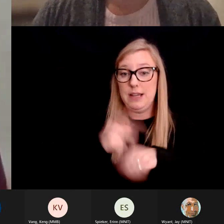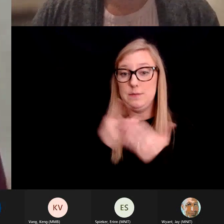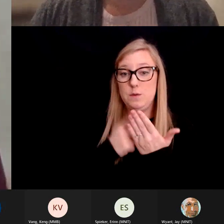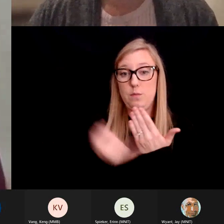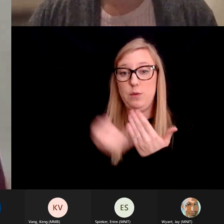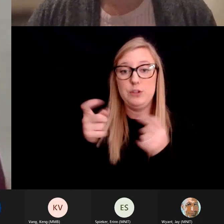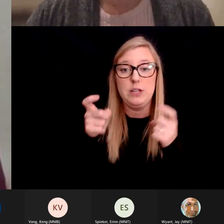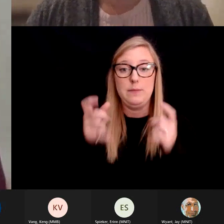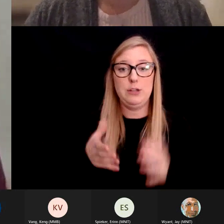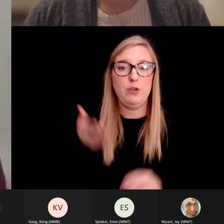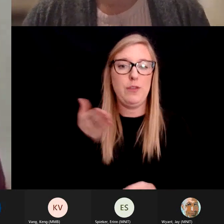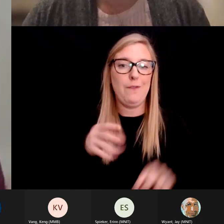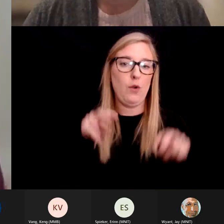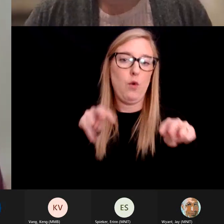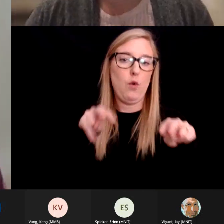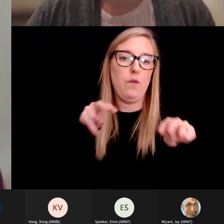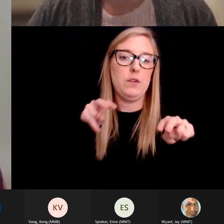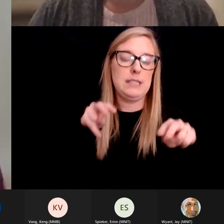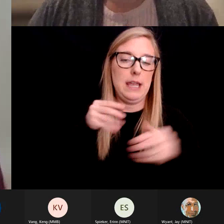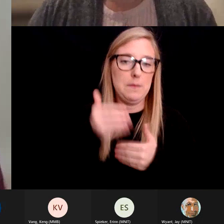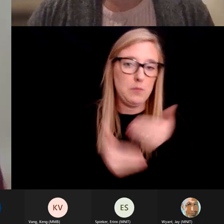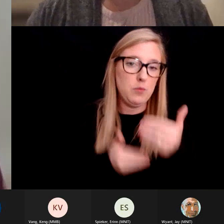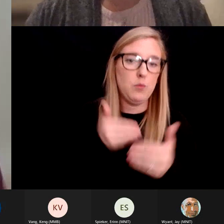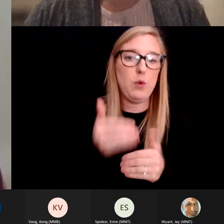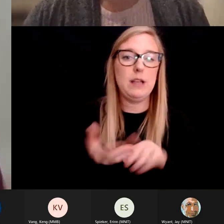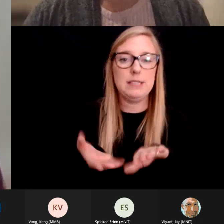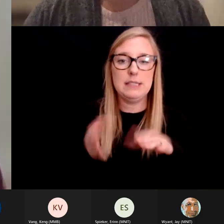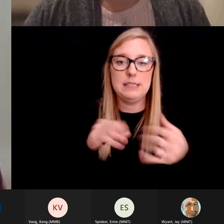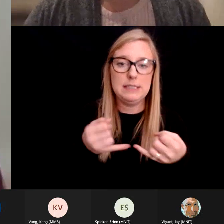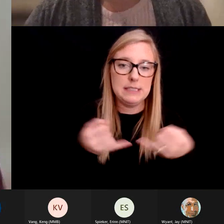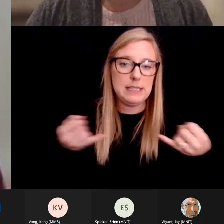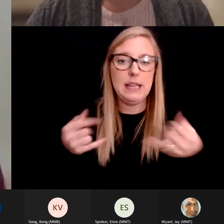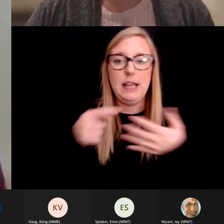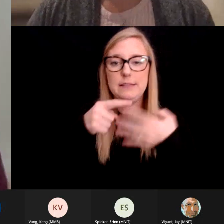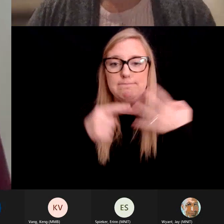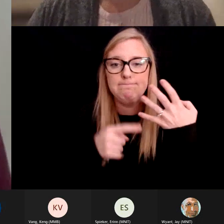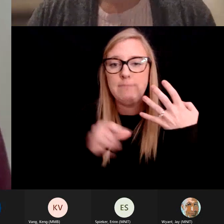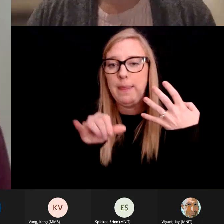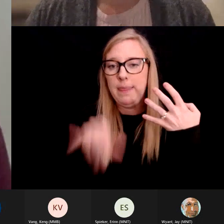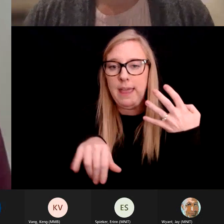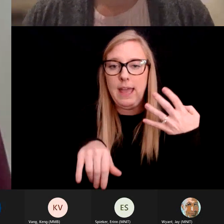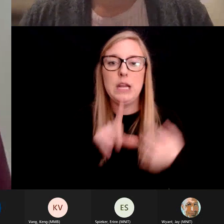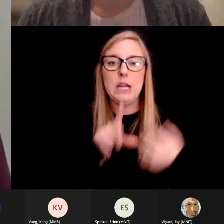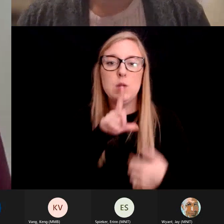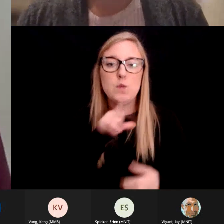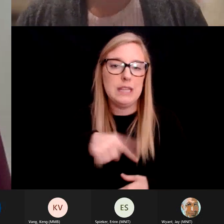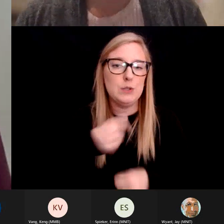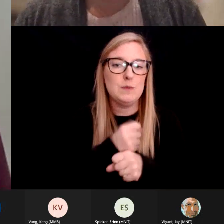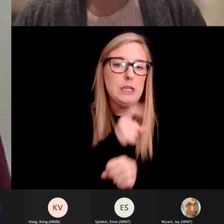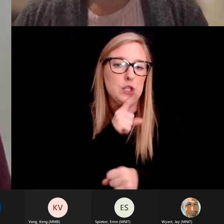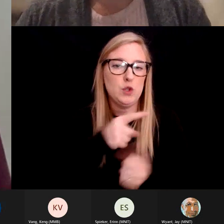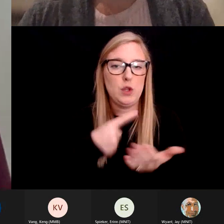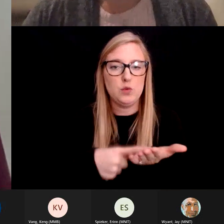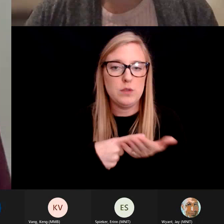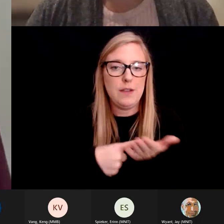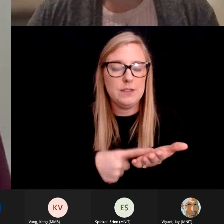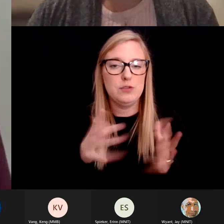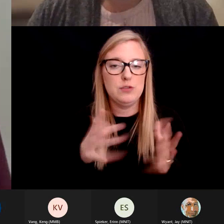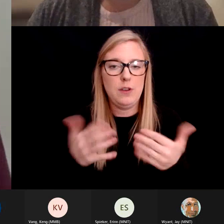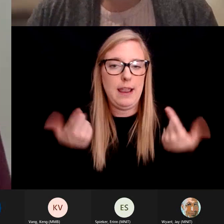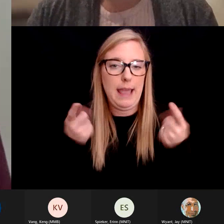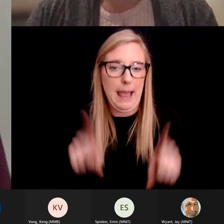for oversight and process and deadlines and those kinds of things. And they're really just making sure that those conversations are happening. So